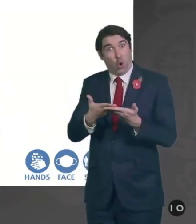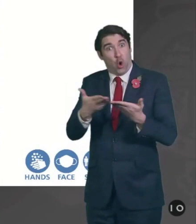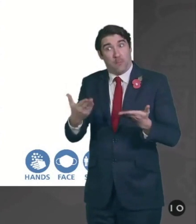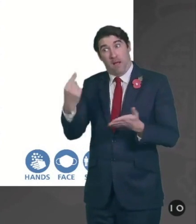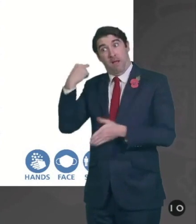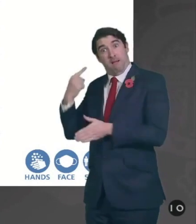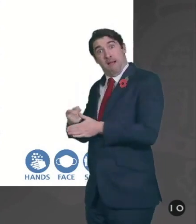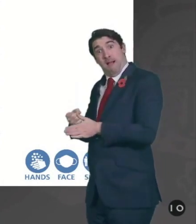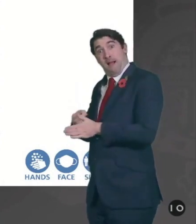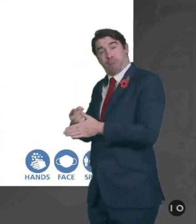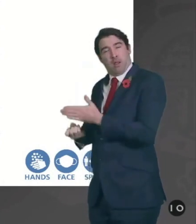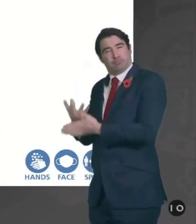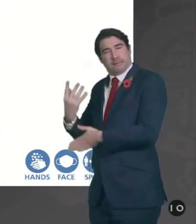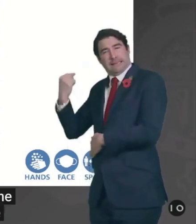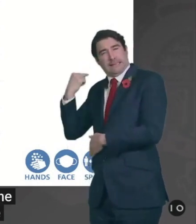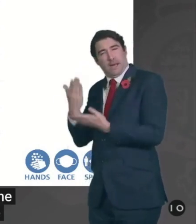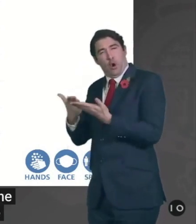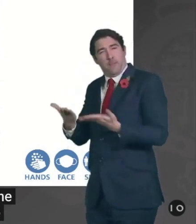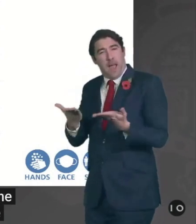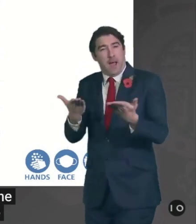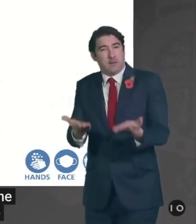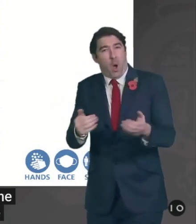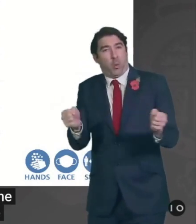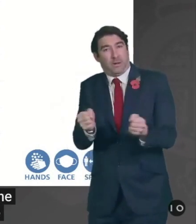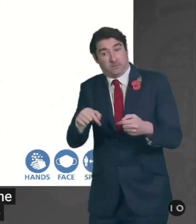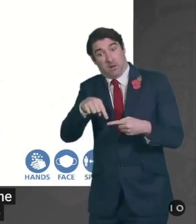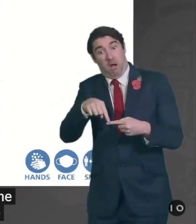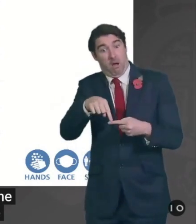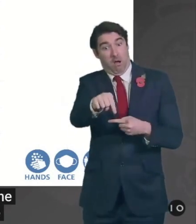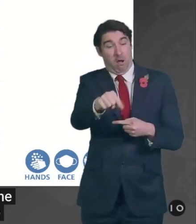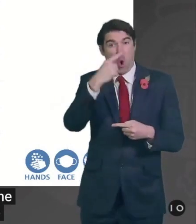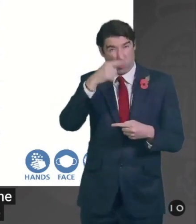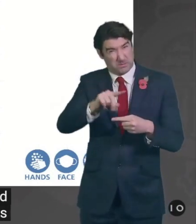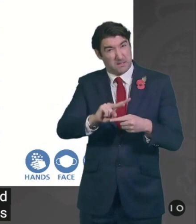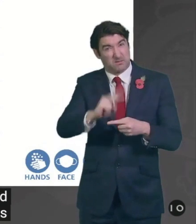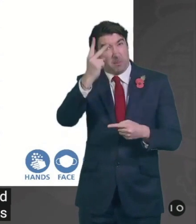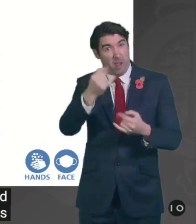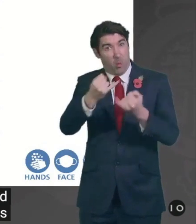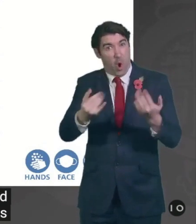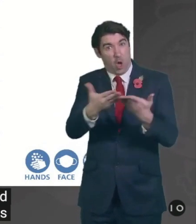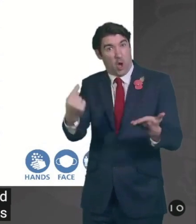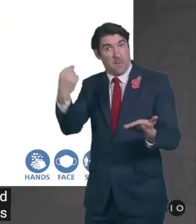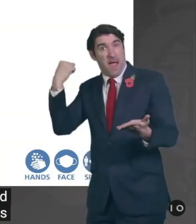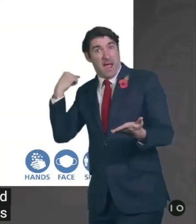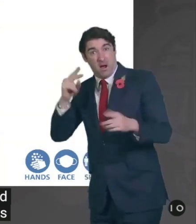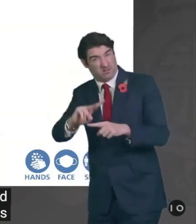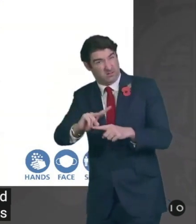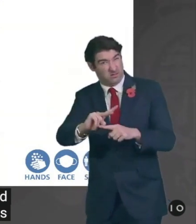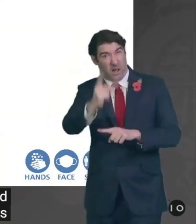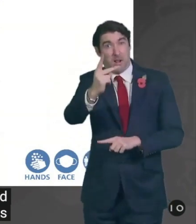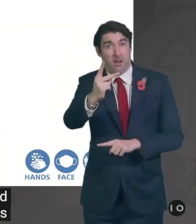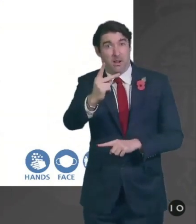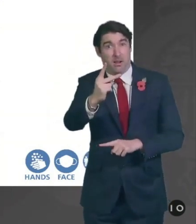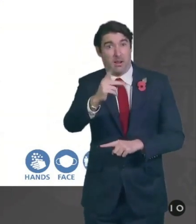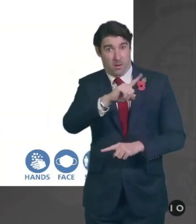wave. So the models are clearly showing that this could be the case in these scenarios that are presented here.